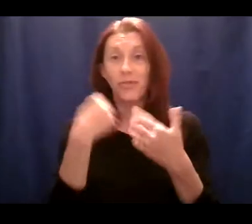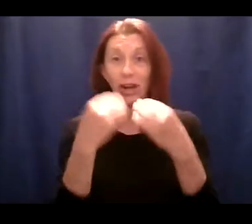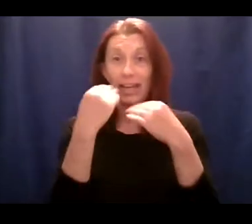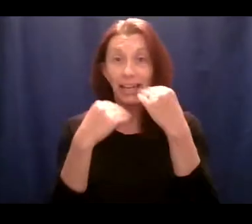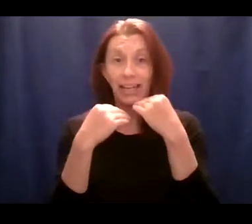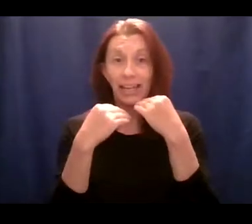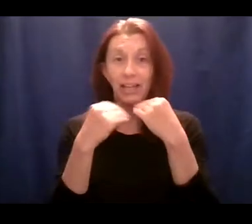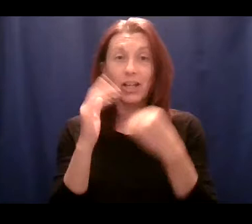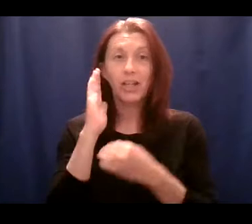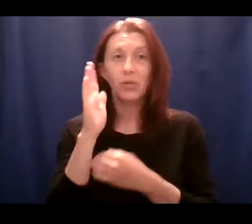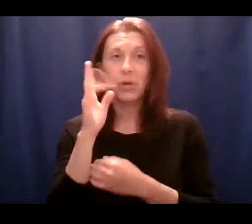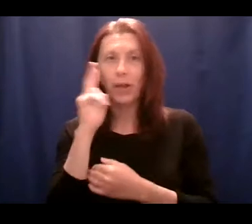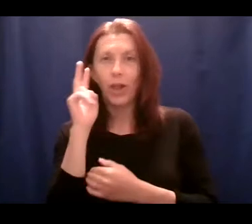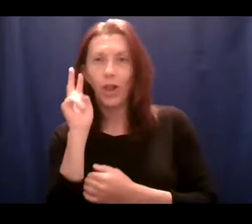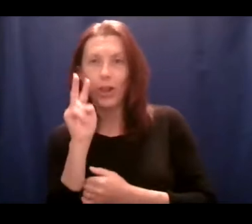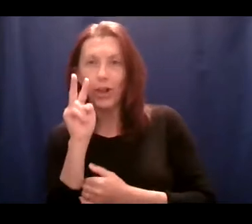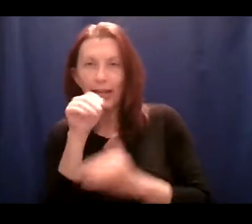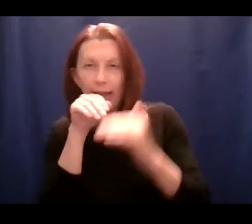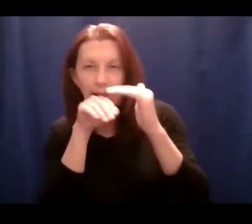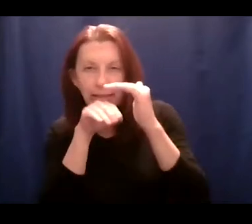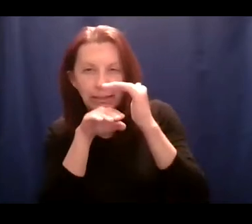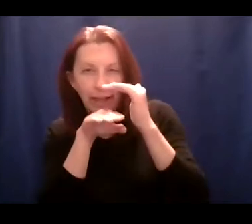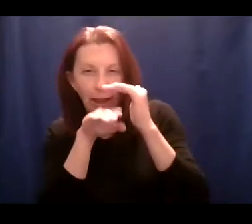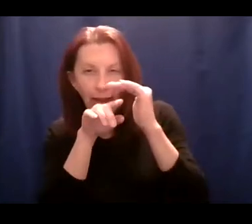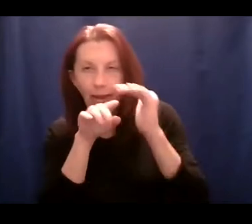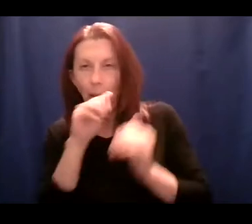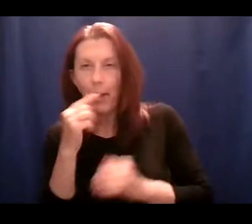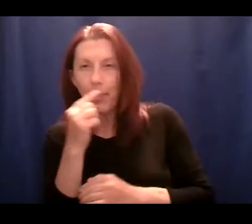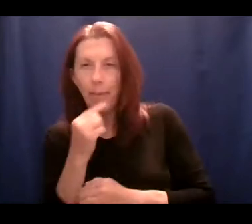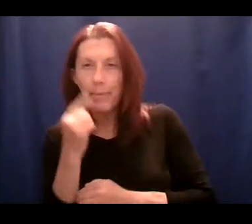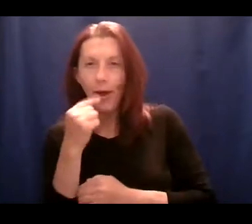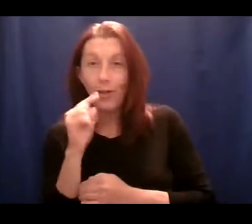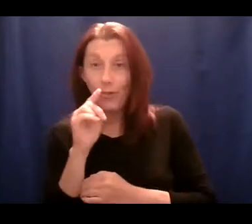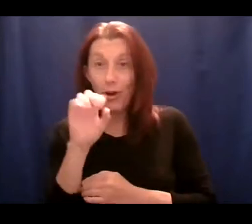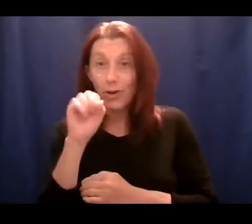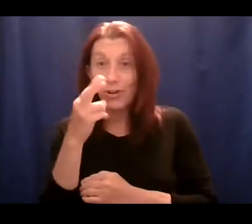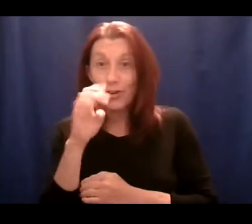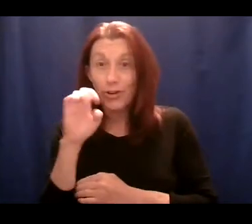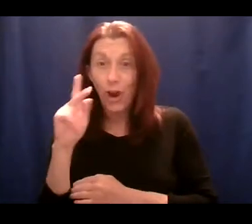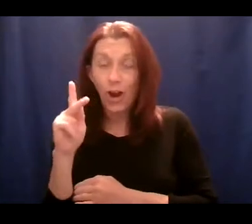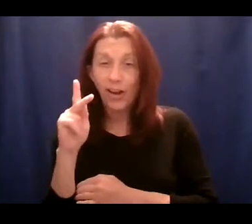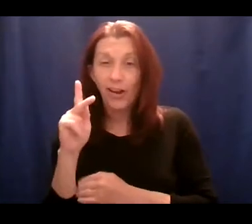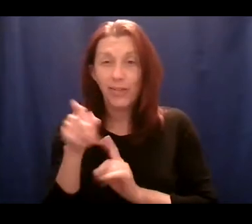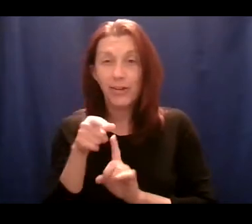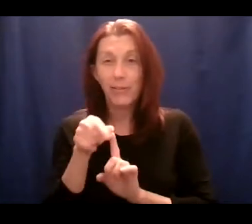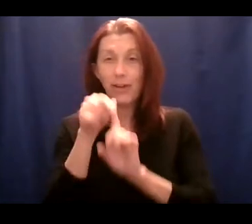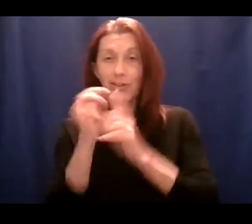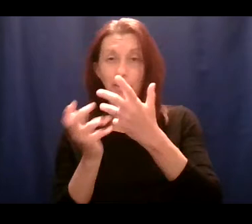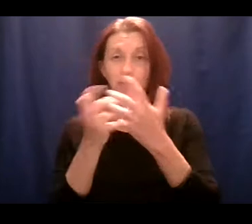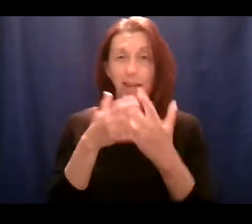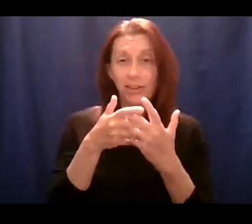of our sharks to see maybe how they have these special adaptations for eating, the kinds of food they eat, and how that